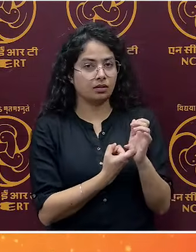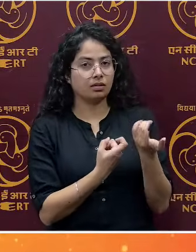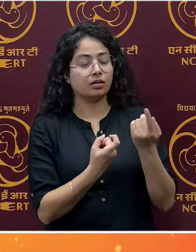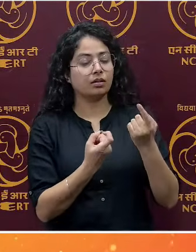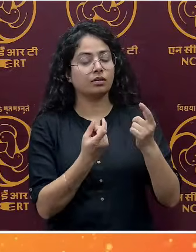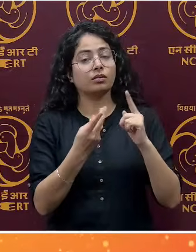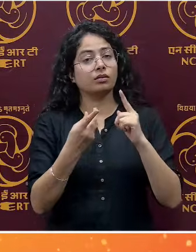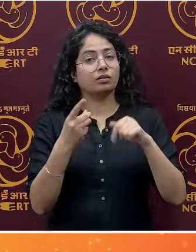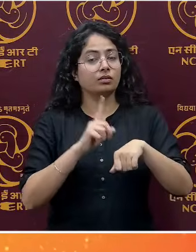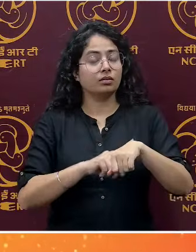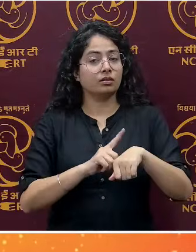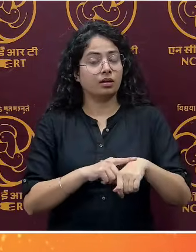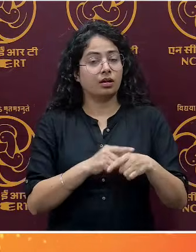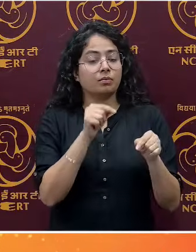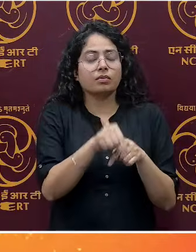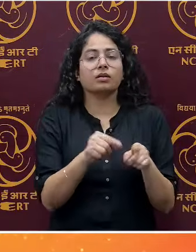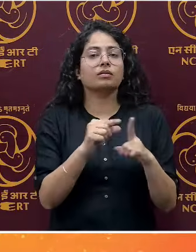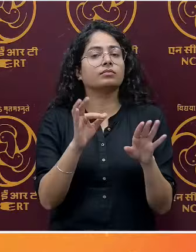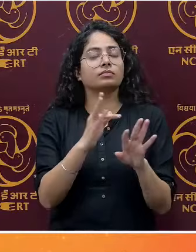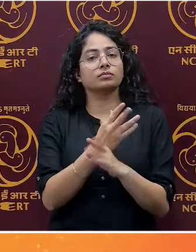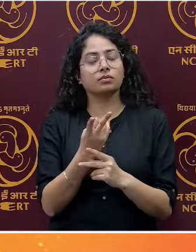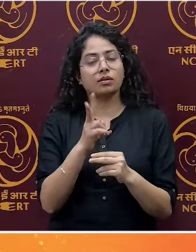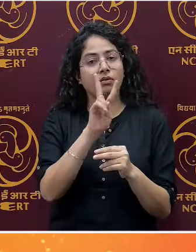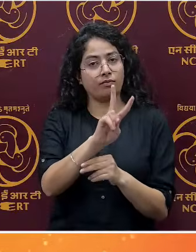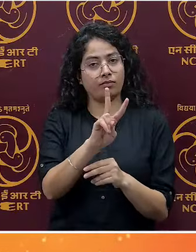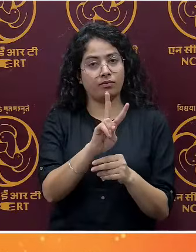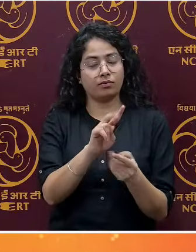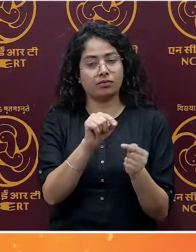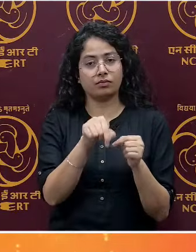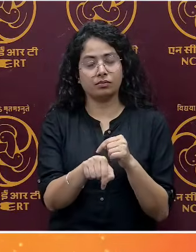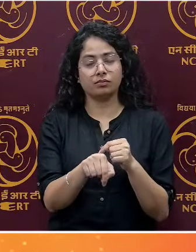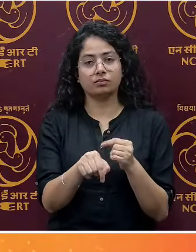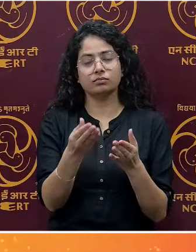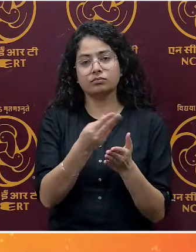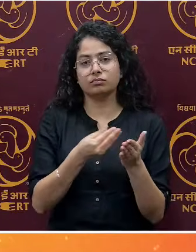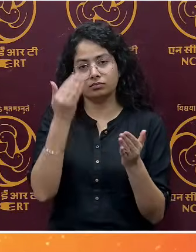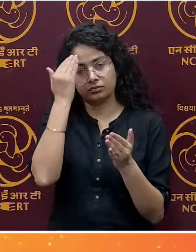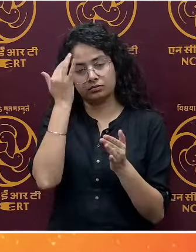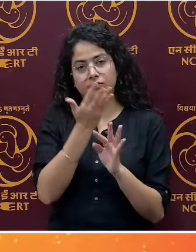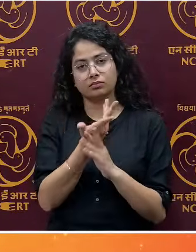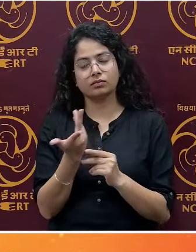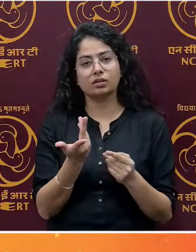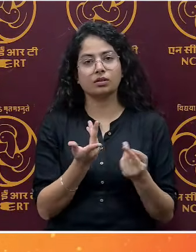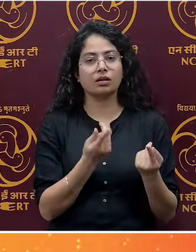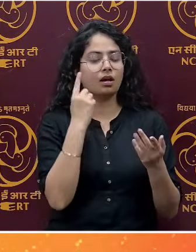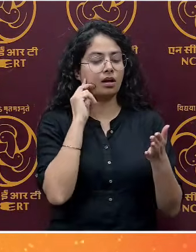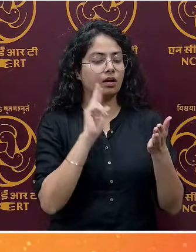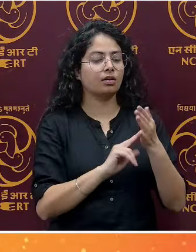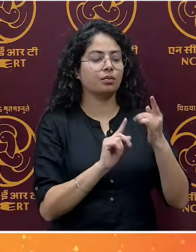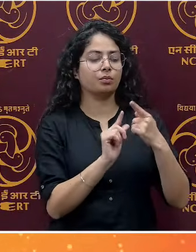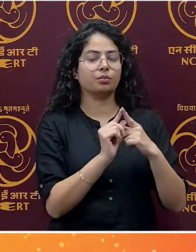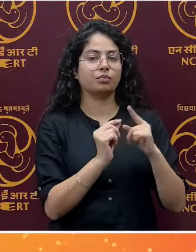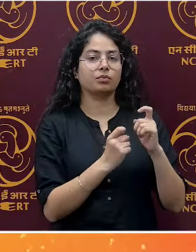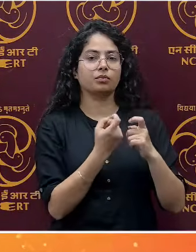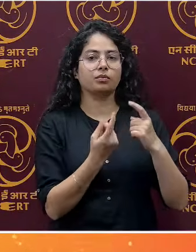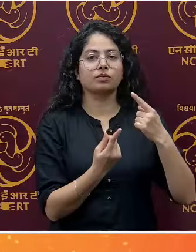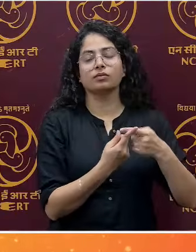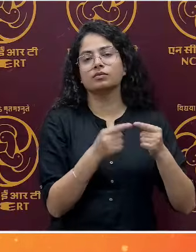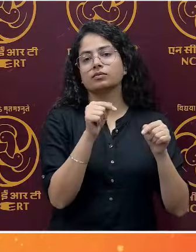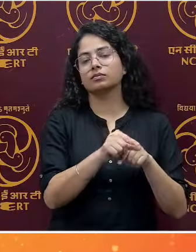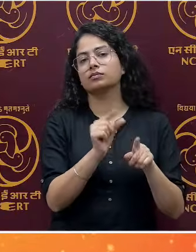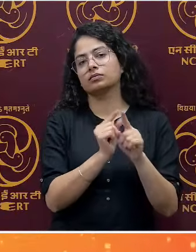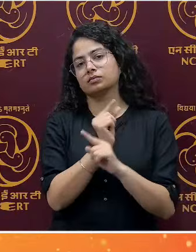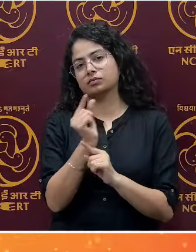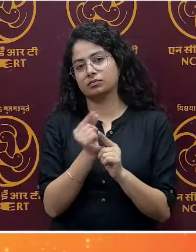We define variables. We know that for taking inputs from the user, input keyword is used